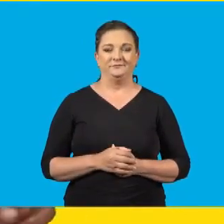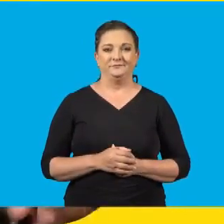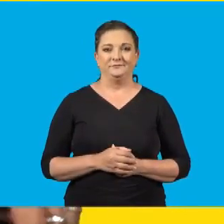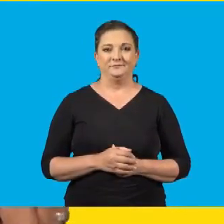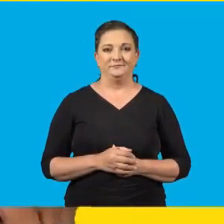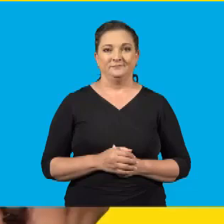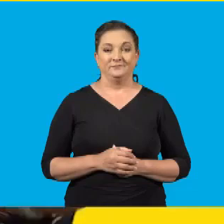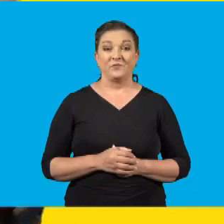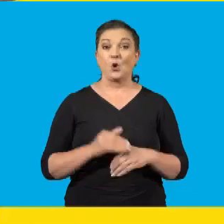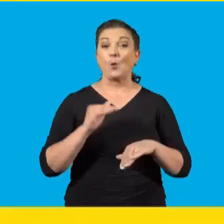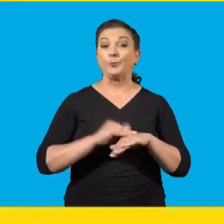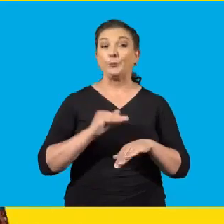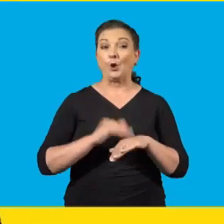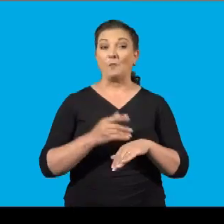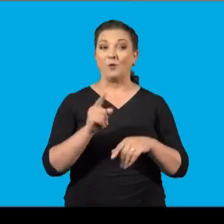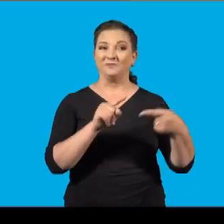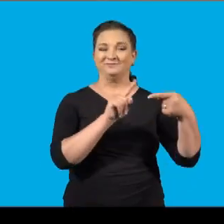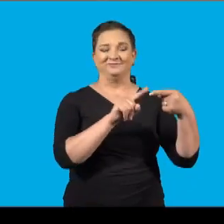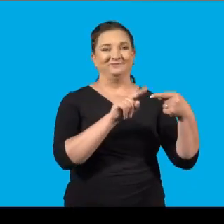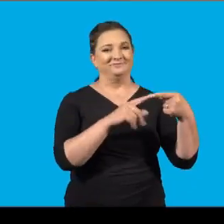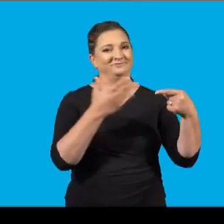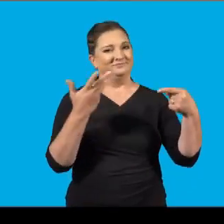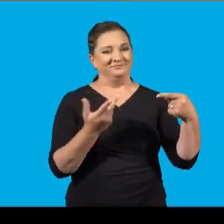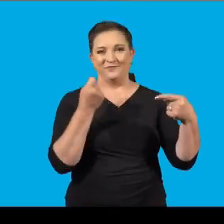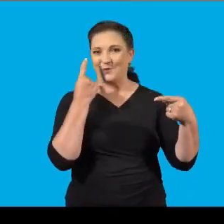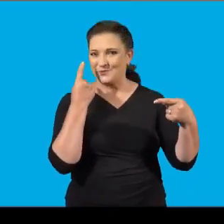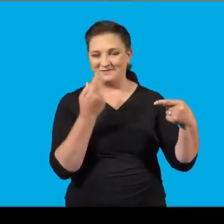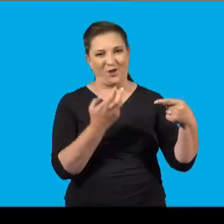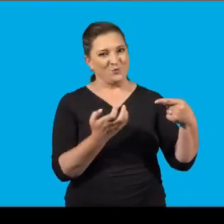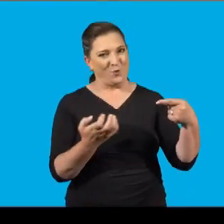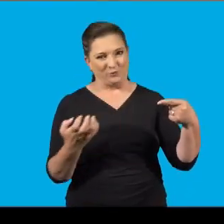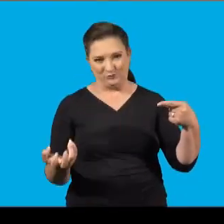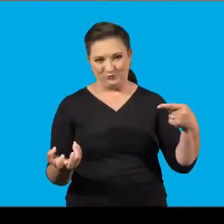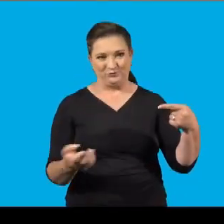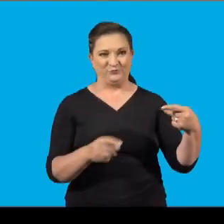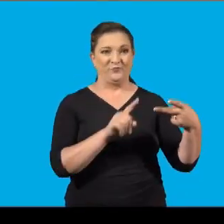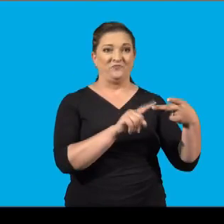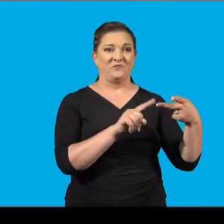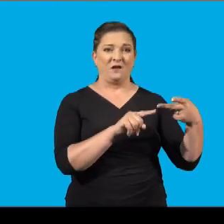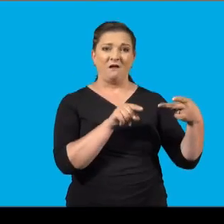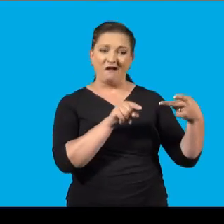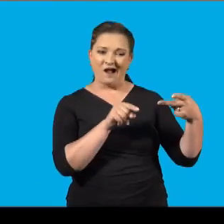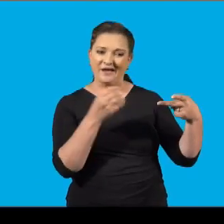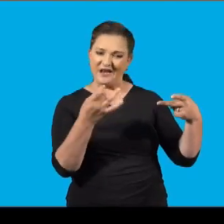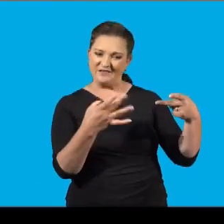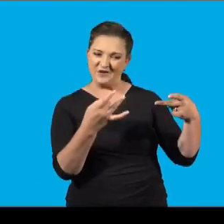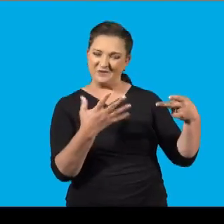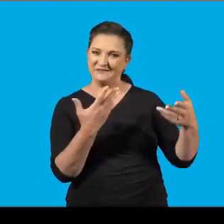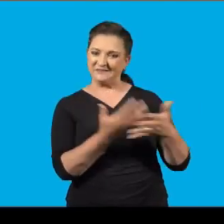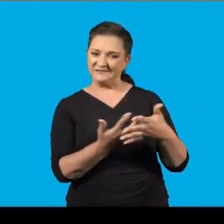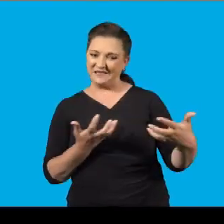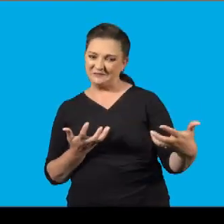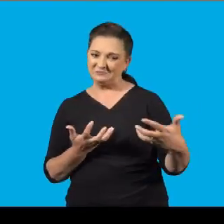questions. Now here, the problem is poor comprehension of sources, difficulty extracting